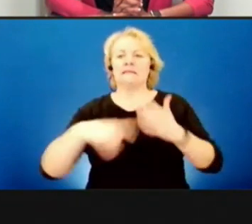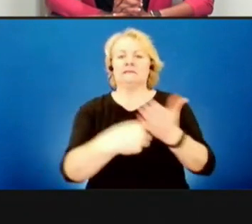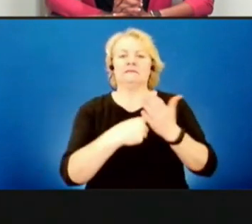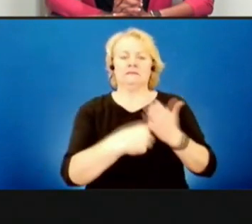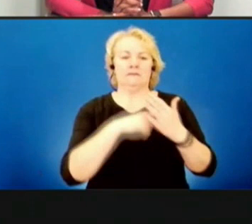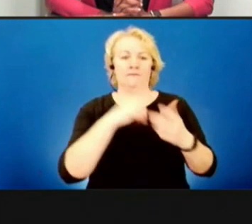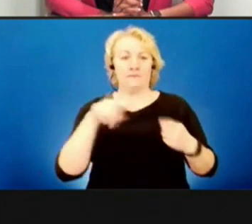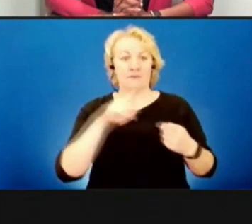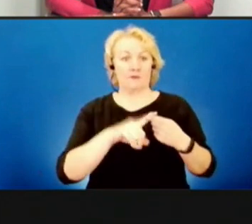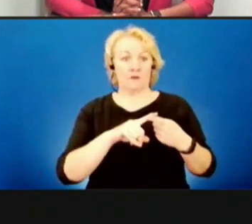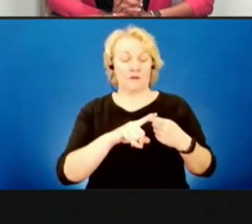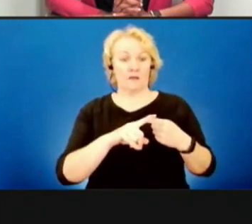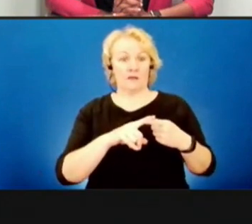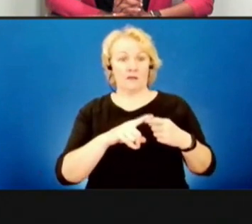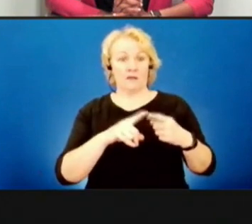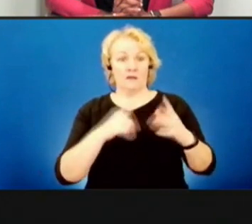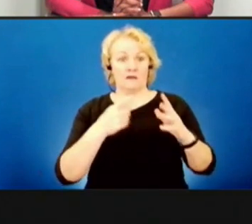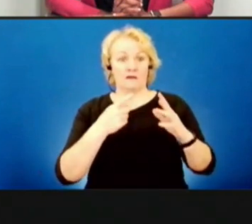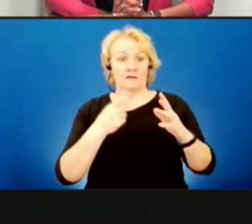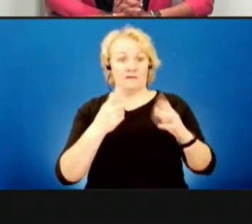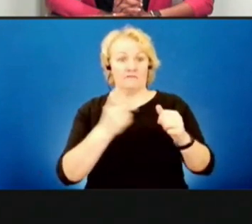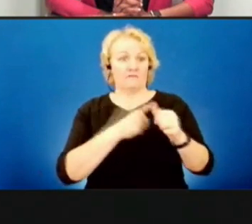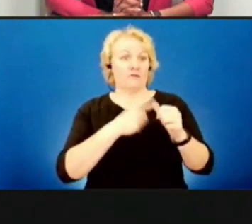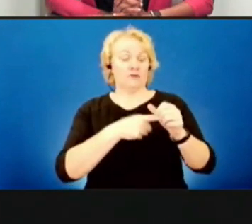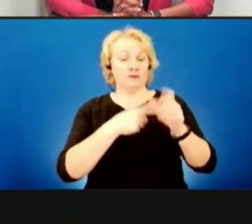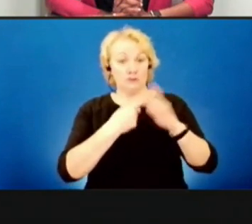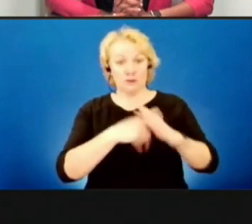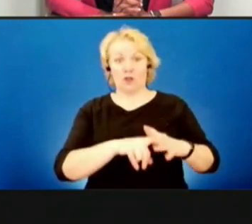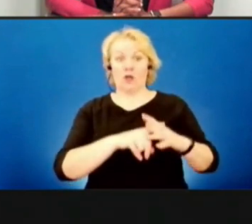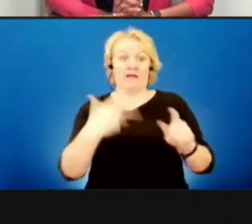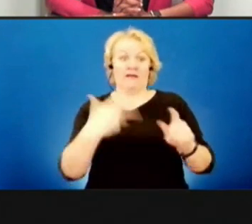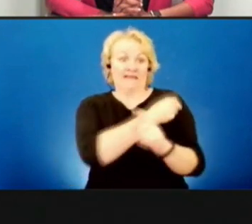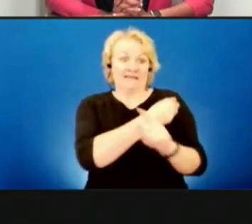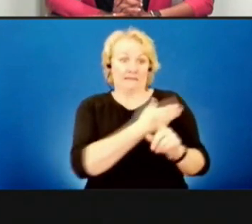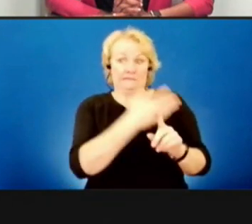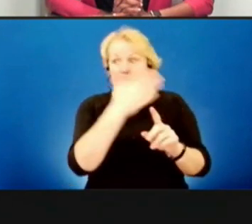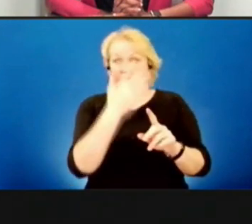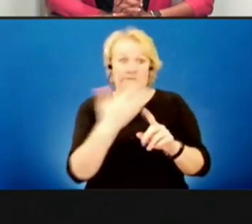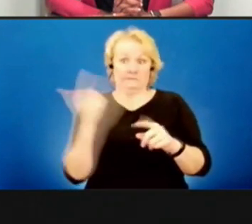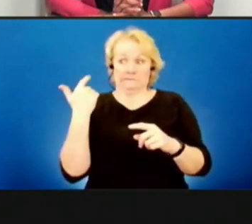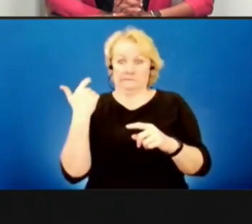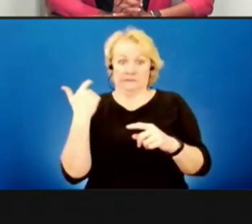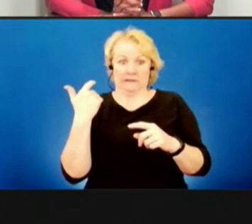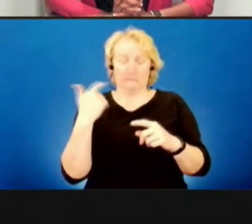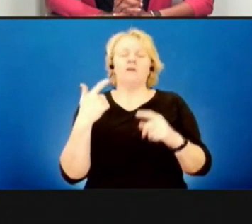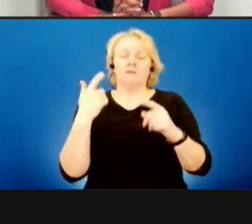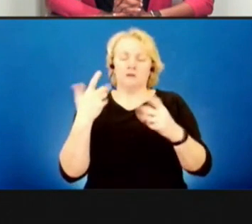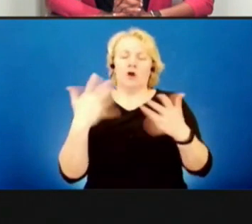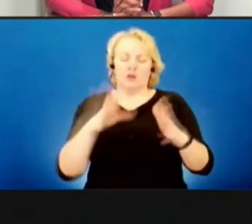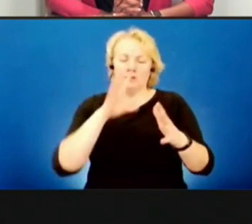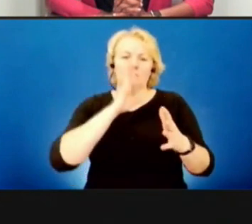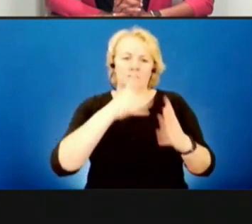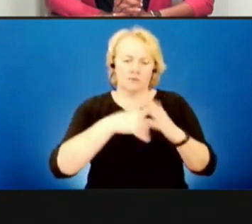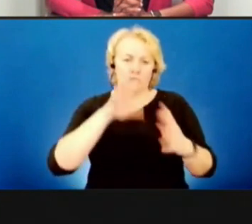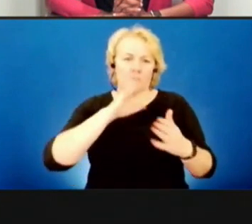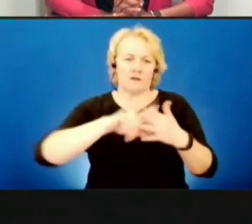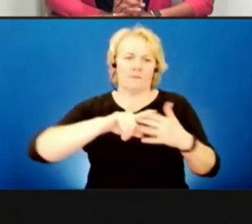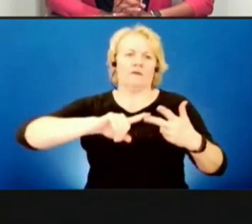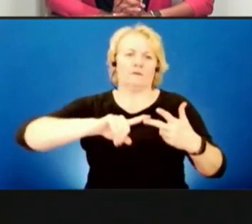vaccine started rolling out, boosters were already part of the conversation. And so we've done a lot of practice in rolling out